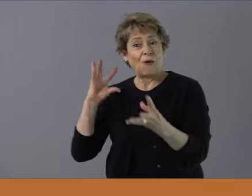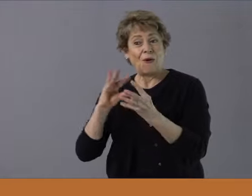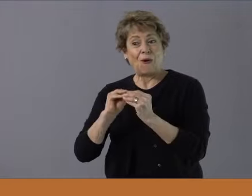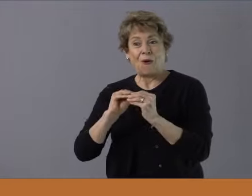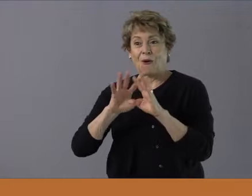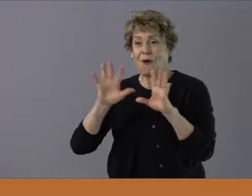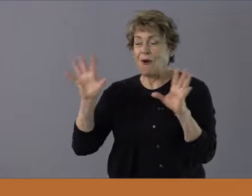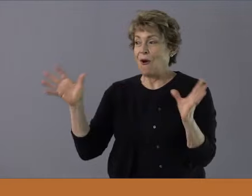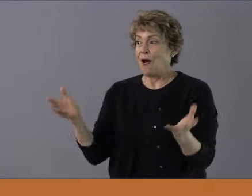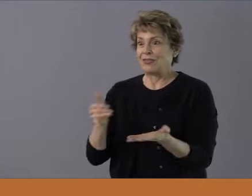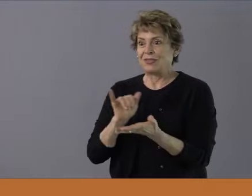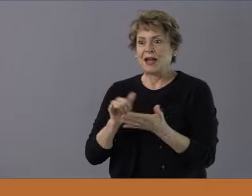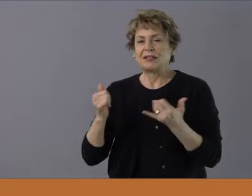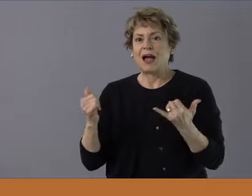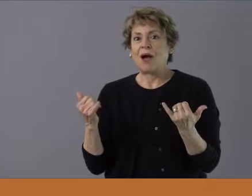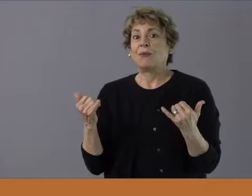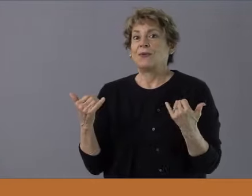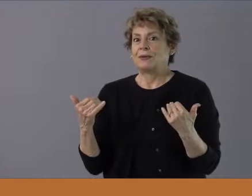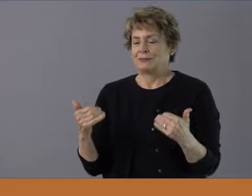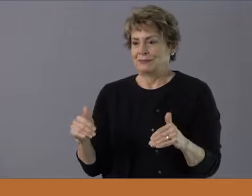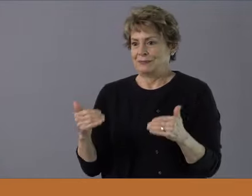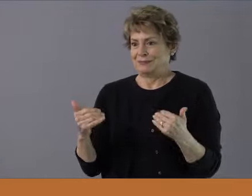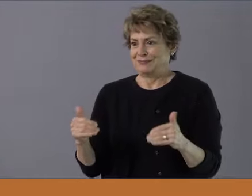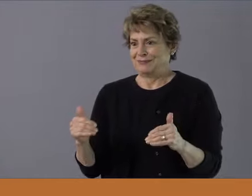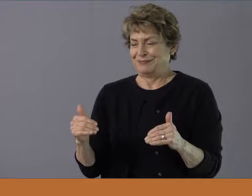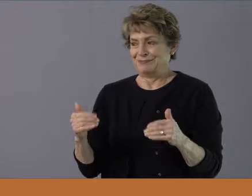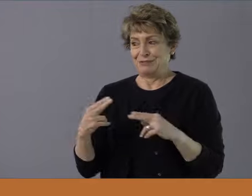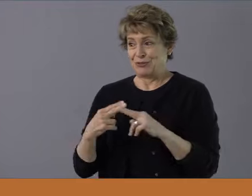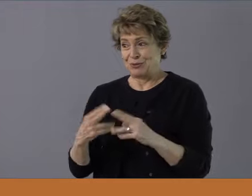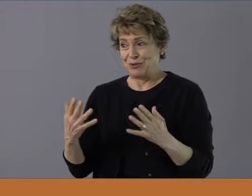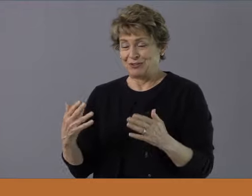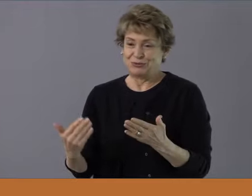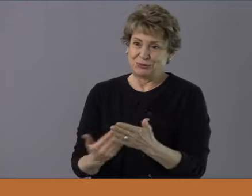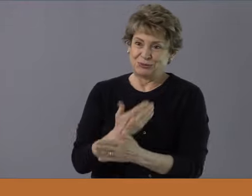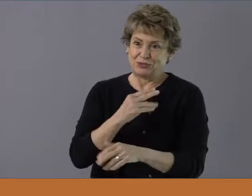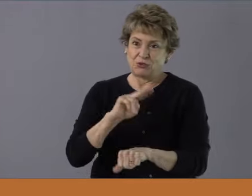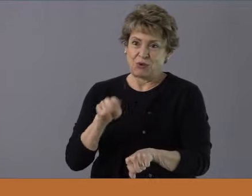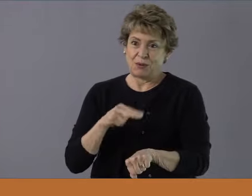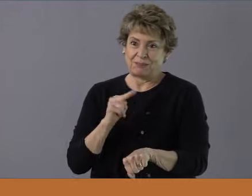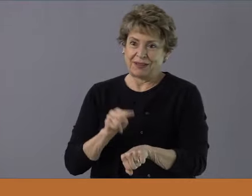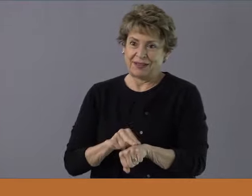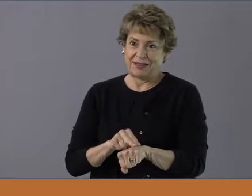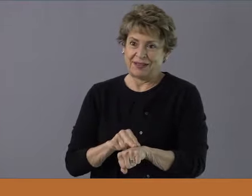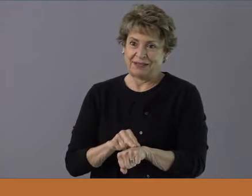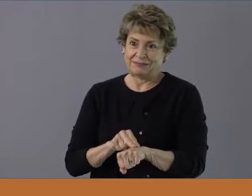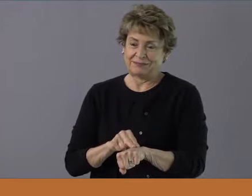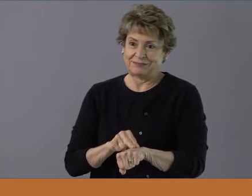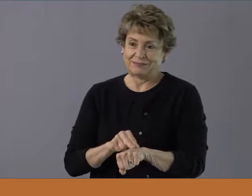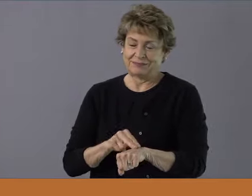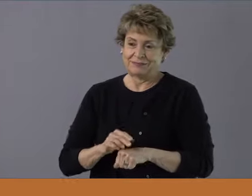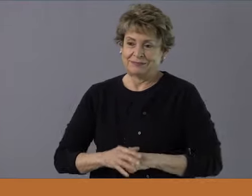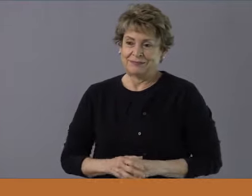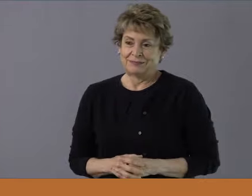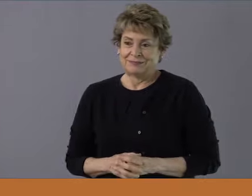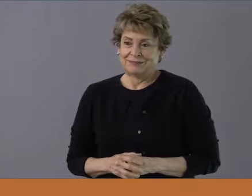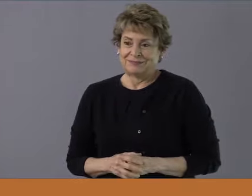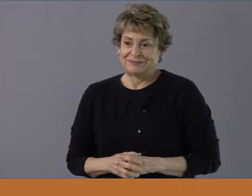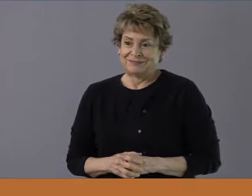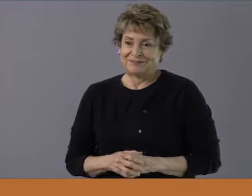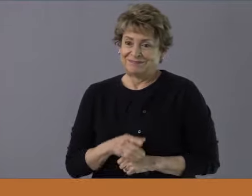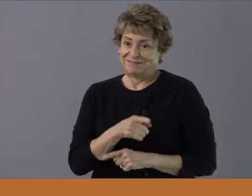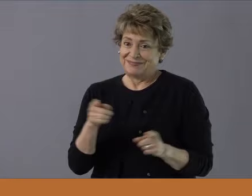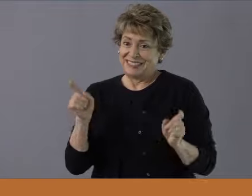the foreseeable future. I really want to ask people to get their heads around that this is going to be a challenge that's going to